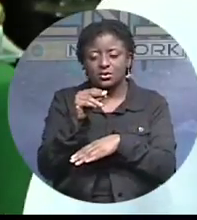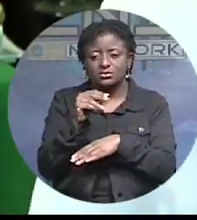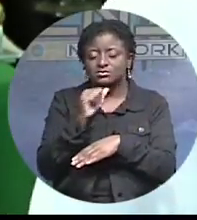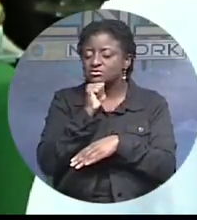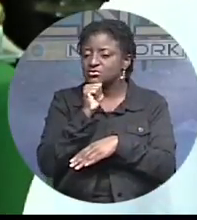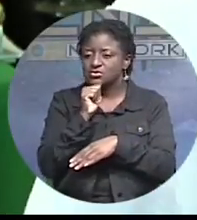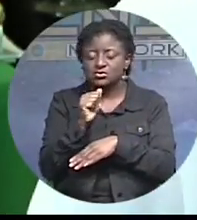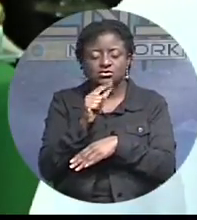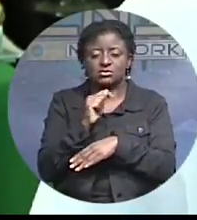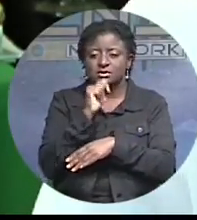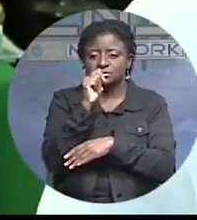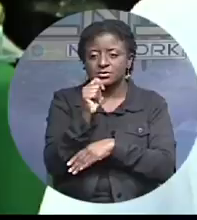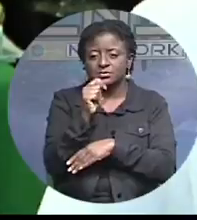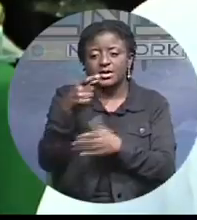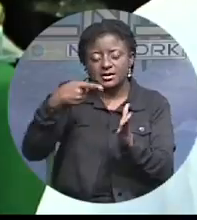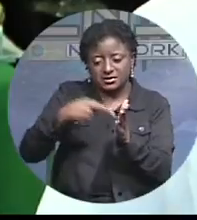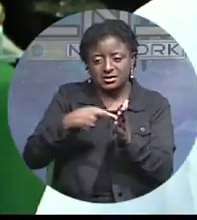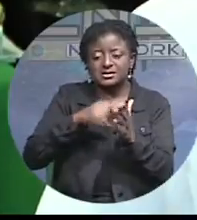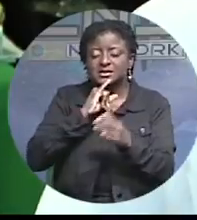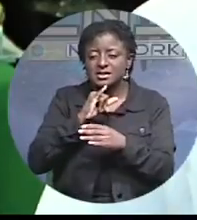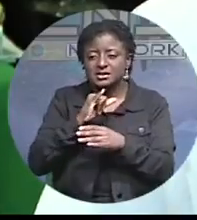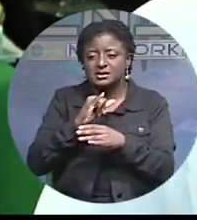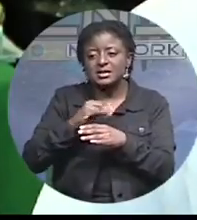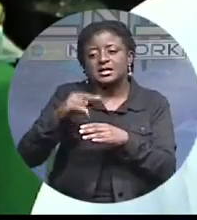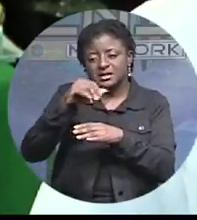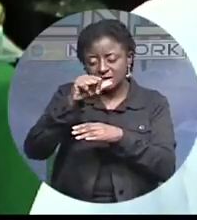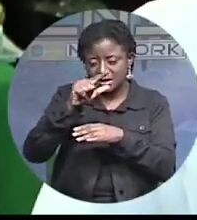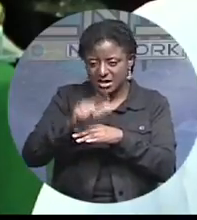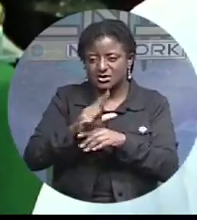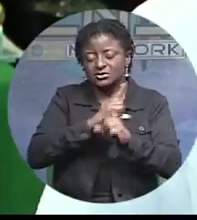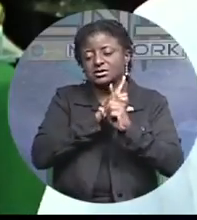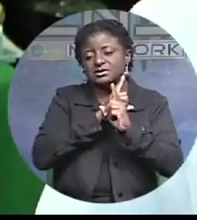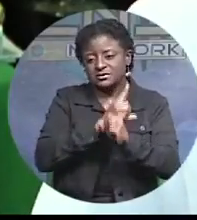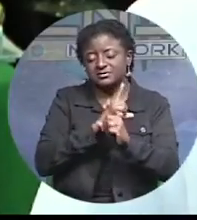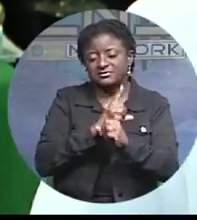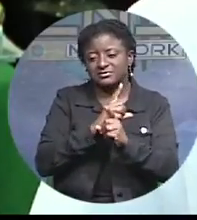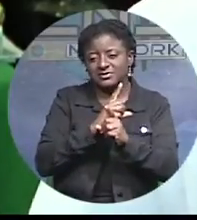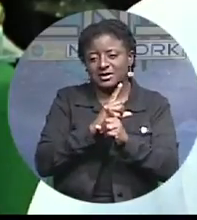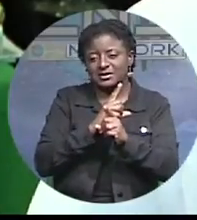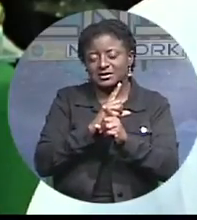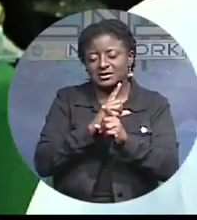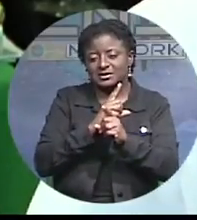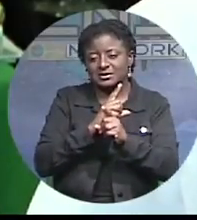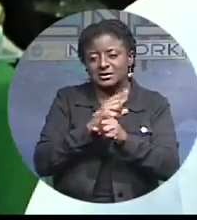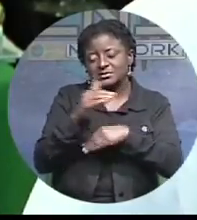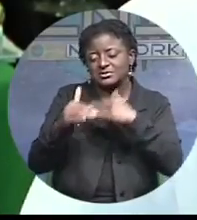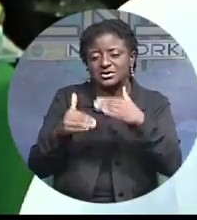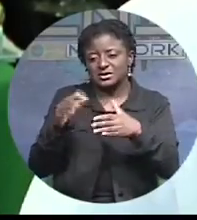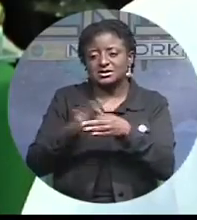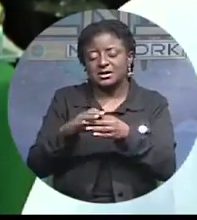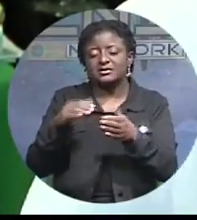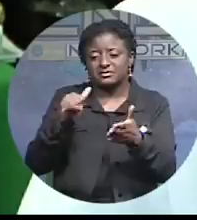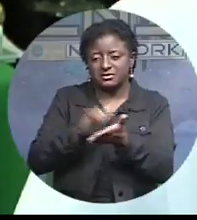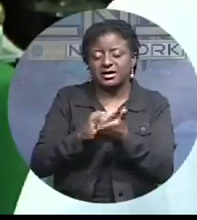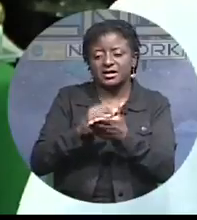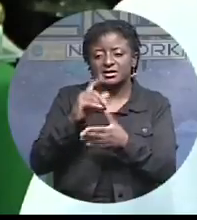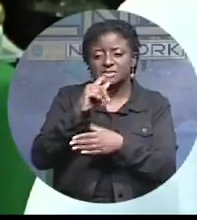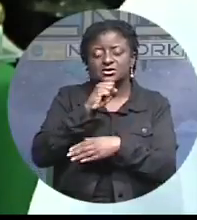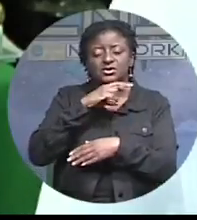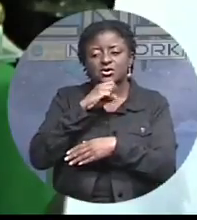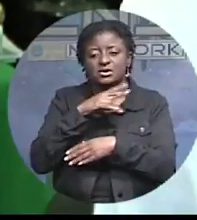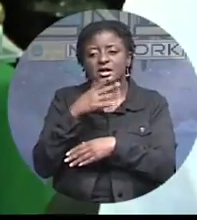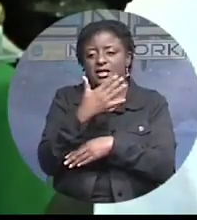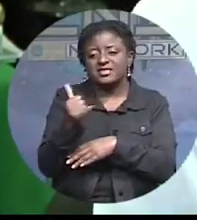mean, this is a natural defense mechanism of the cane toad. You have to handle it. They have to be threatened or feel